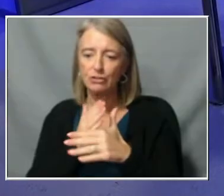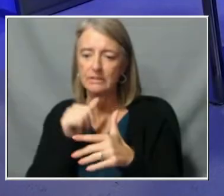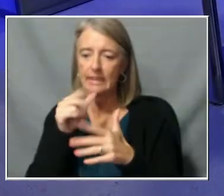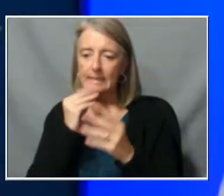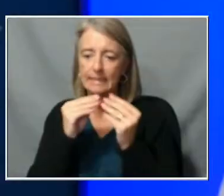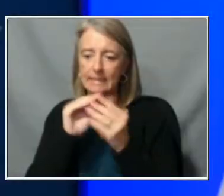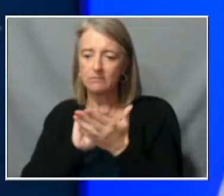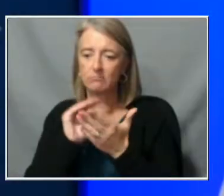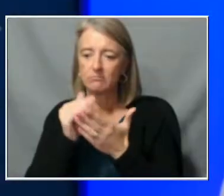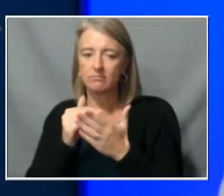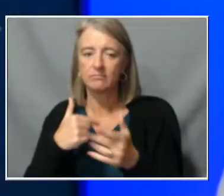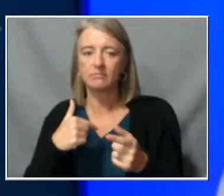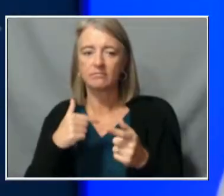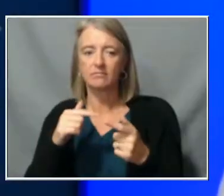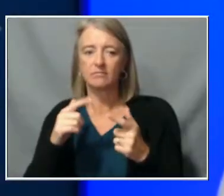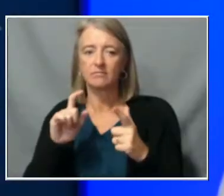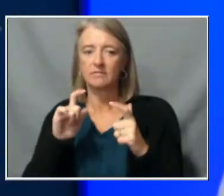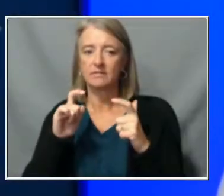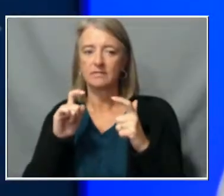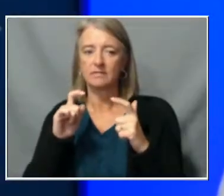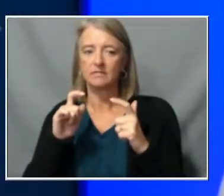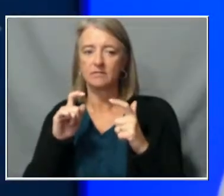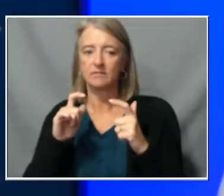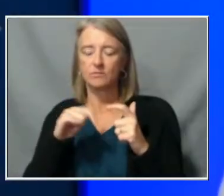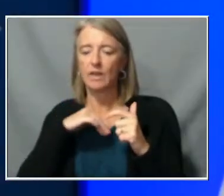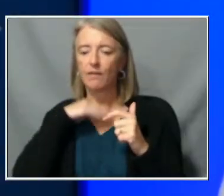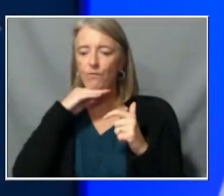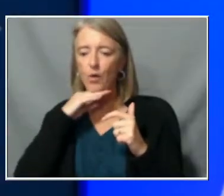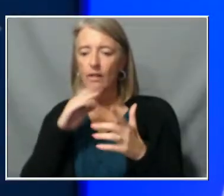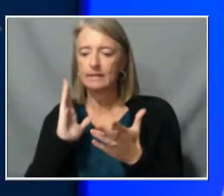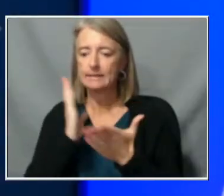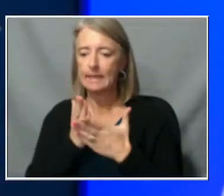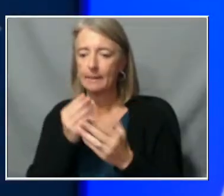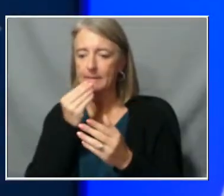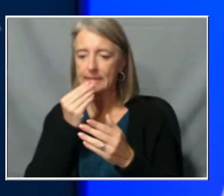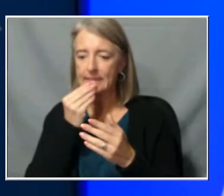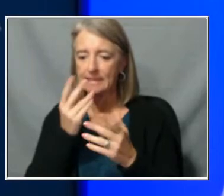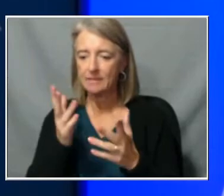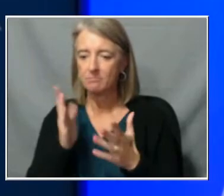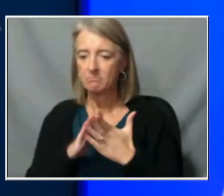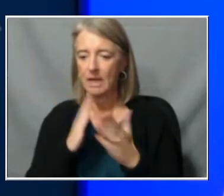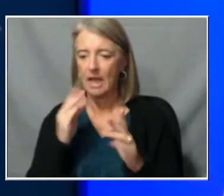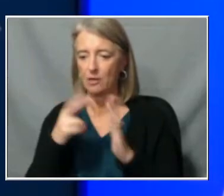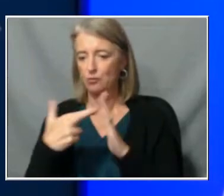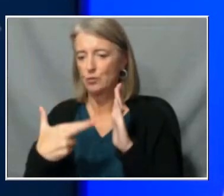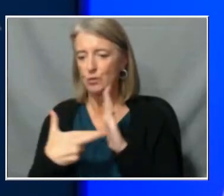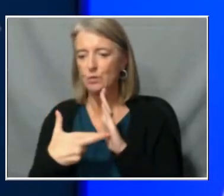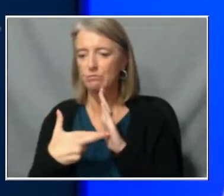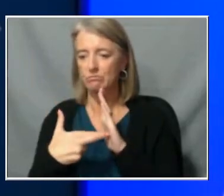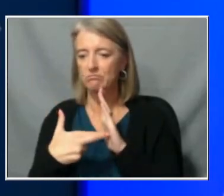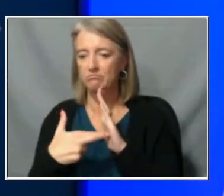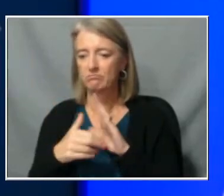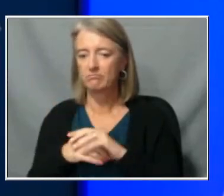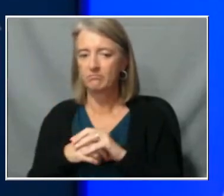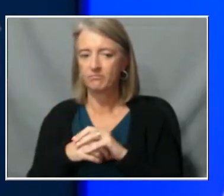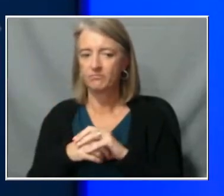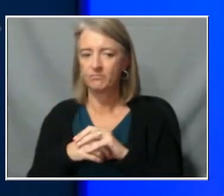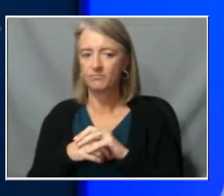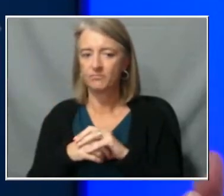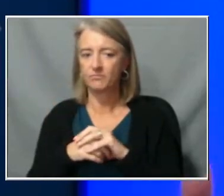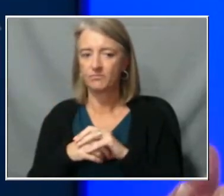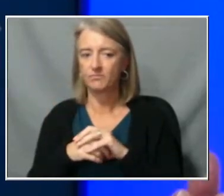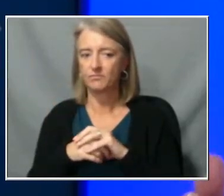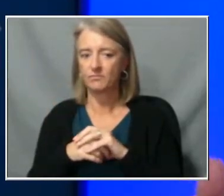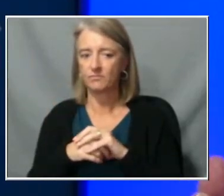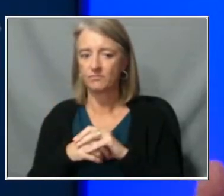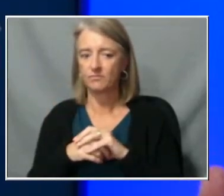never else? been a big, when I'm full, I stop eating. That's pretty much my rule. No more than a small